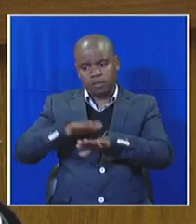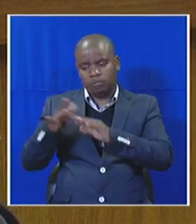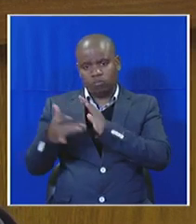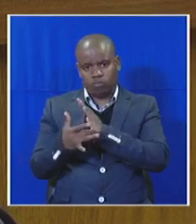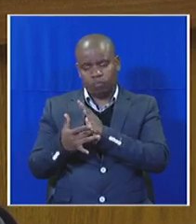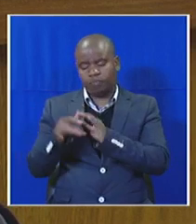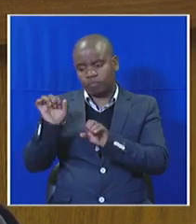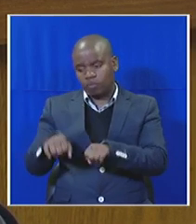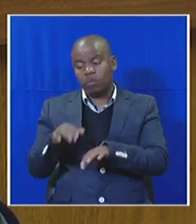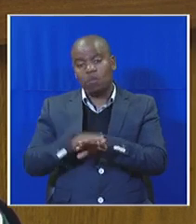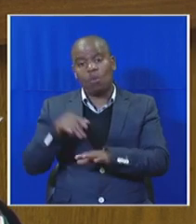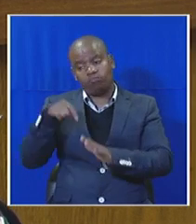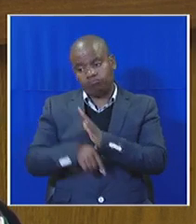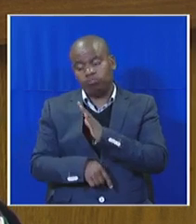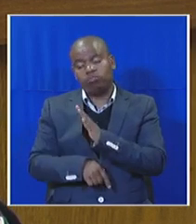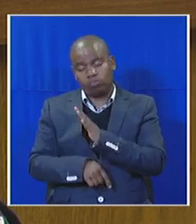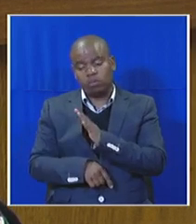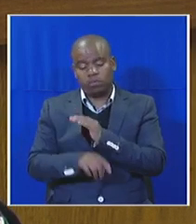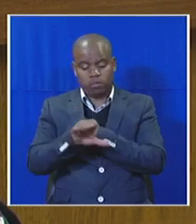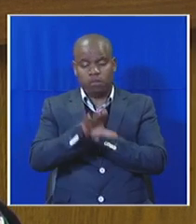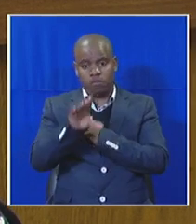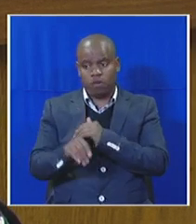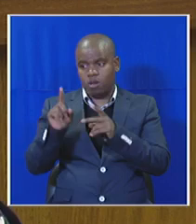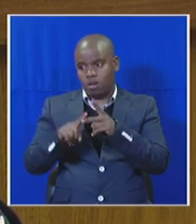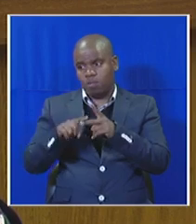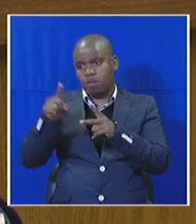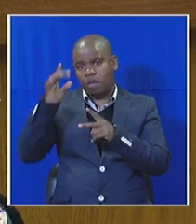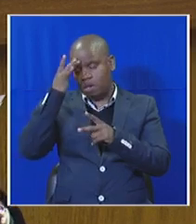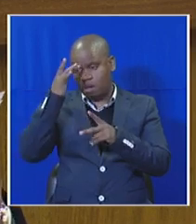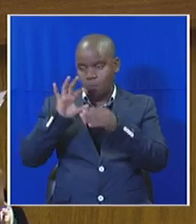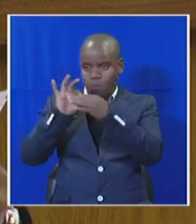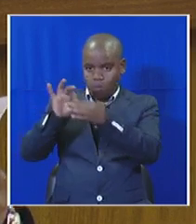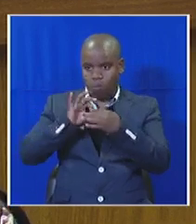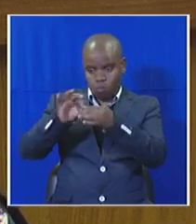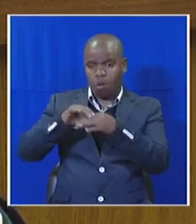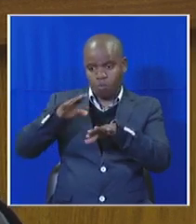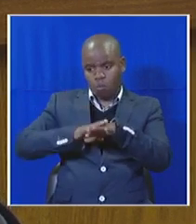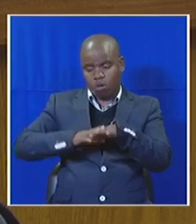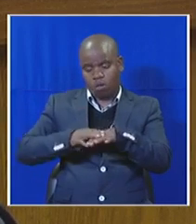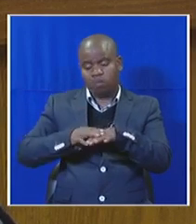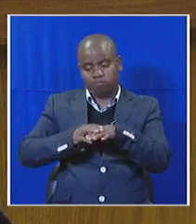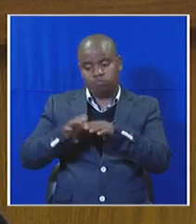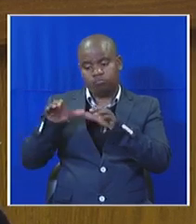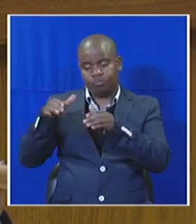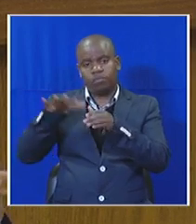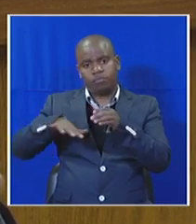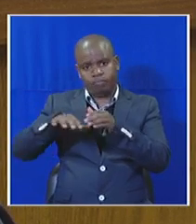the comprehensive cooperation between South Africa and India in this sector.